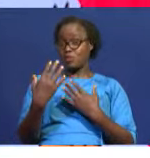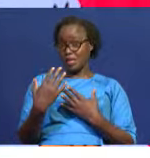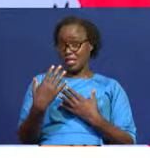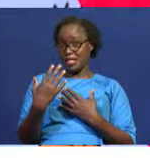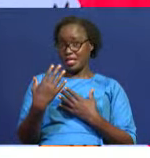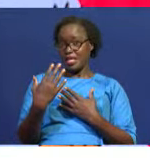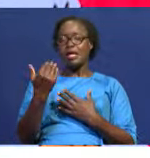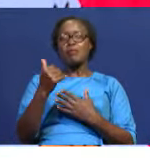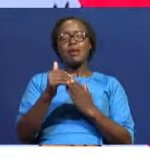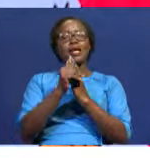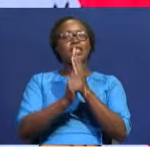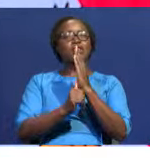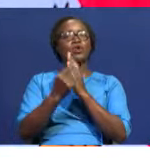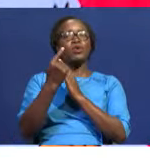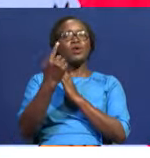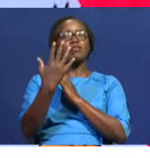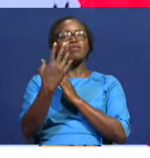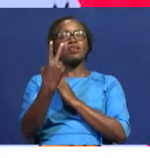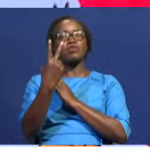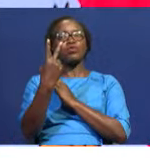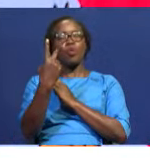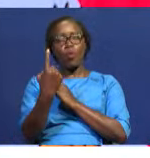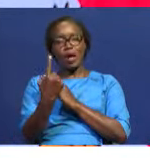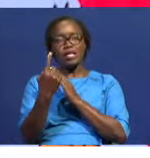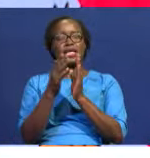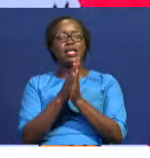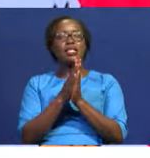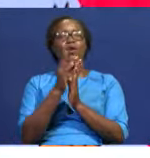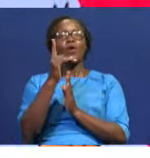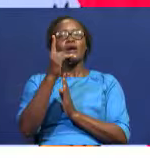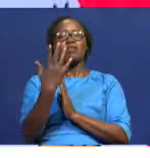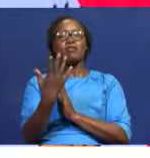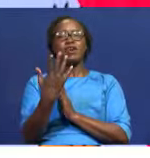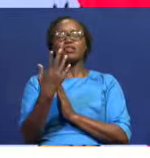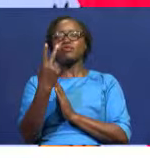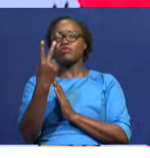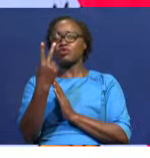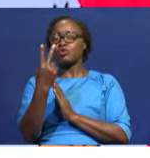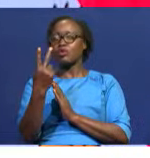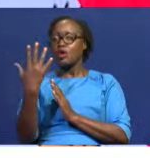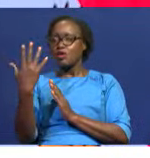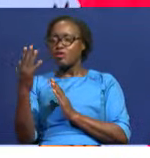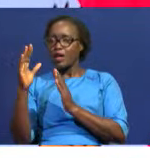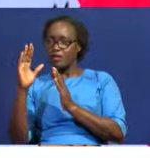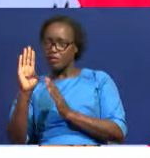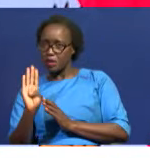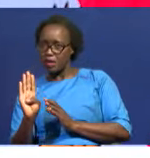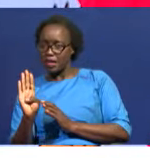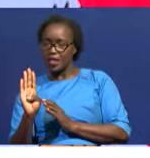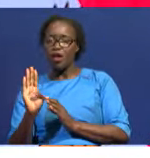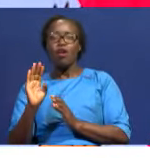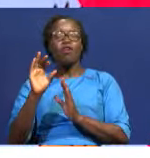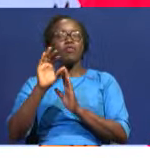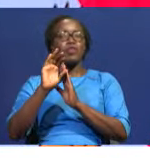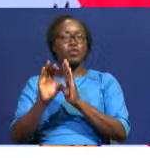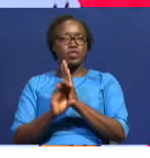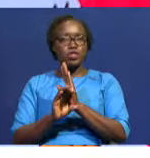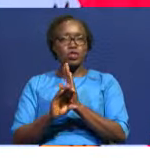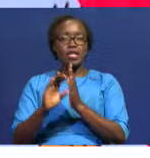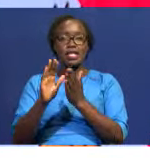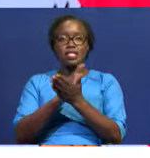given to me by Article 1521 and 1525B of the Constitution